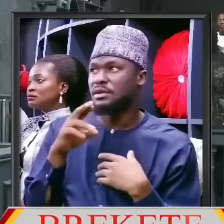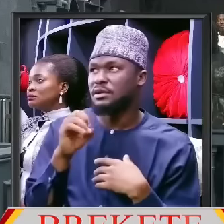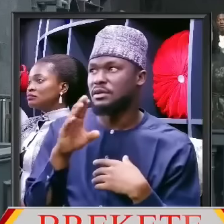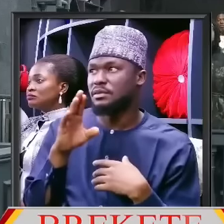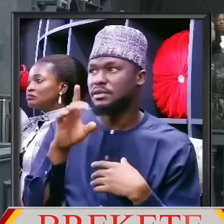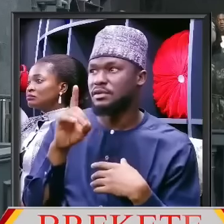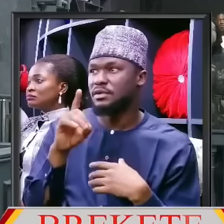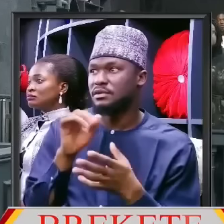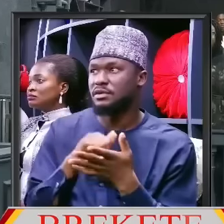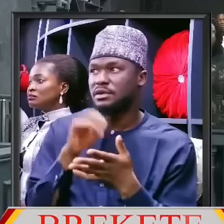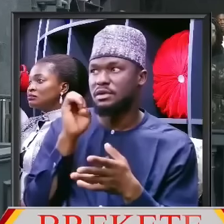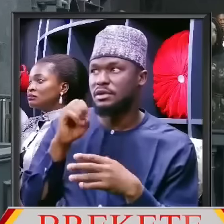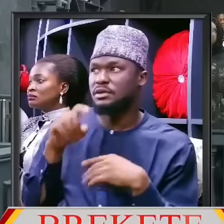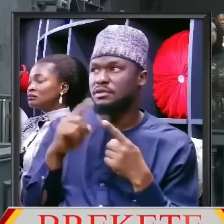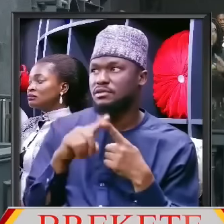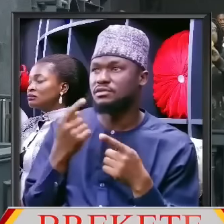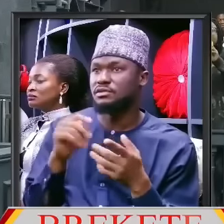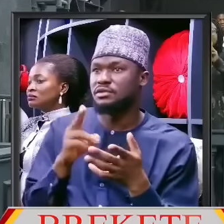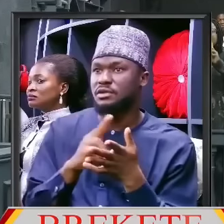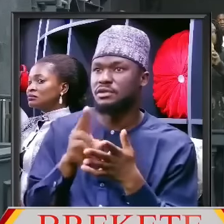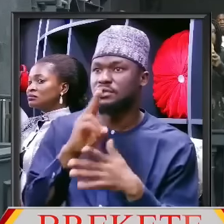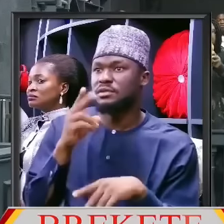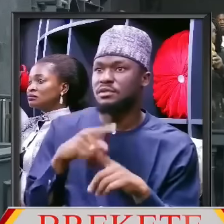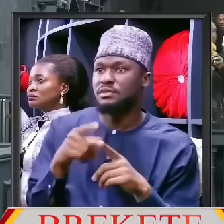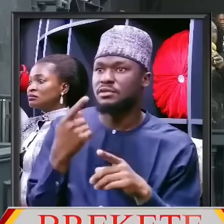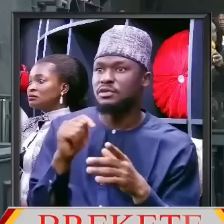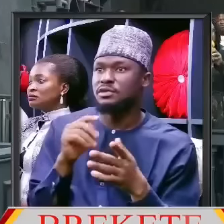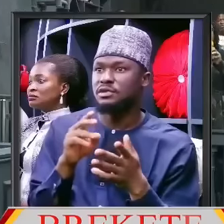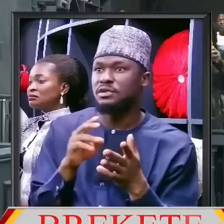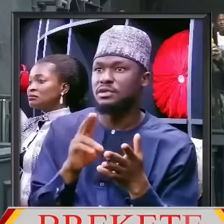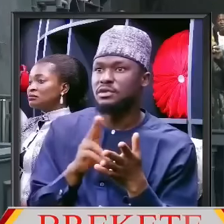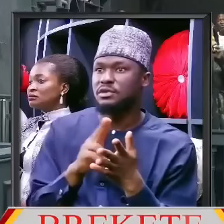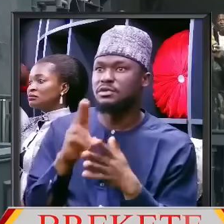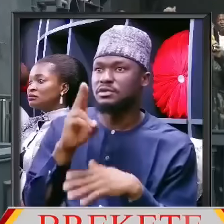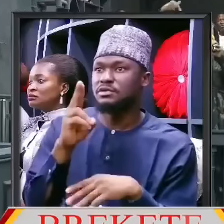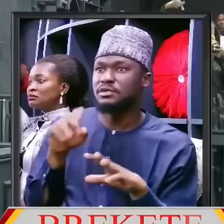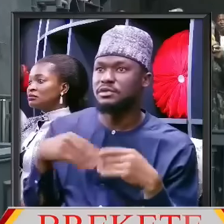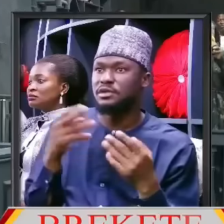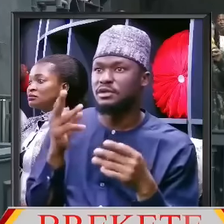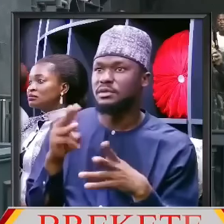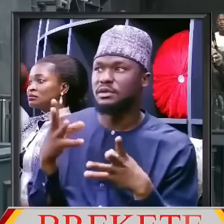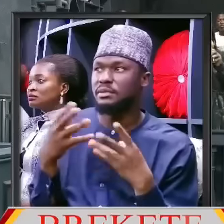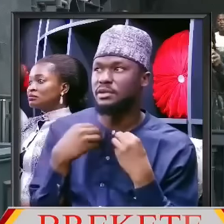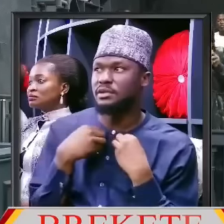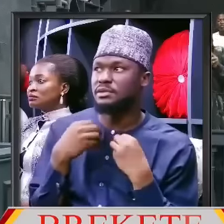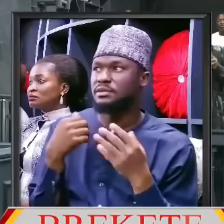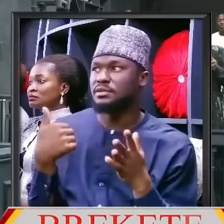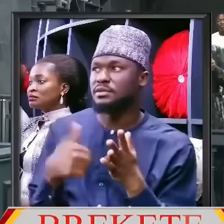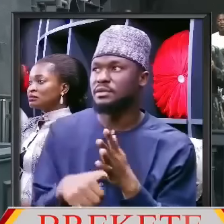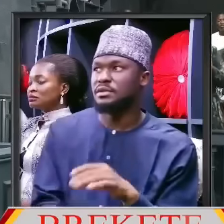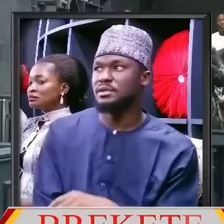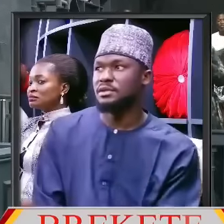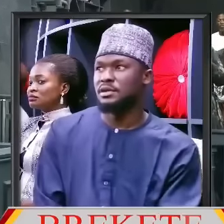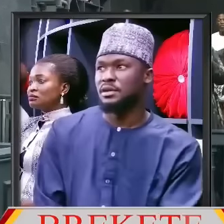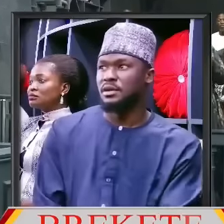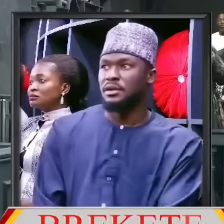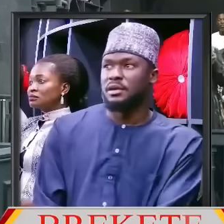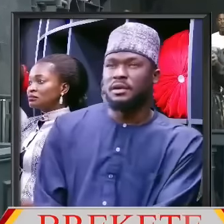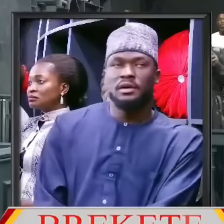your child went to the university. So but when the school gave them, the university gave them admission letter. Get admission letters. Gave